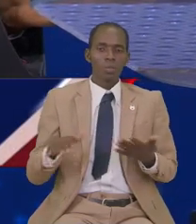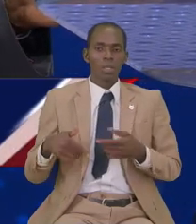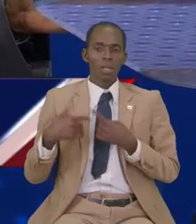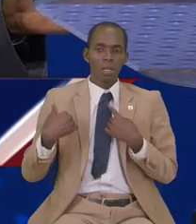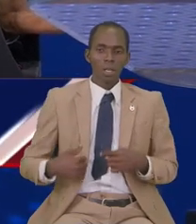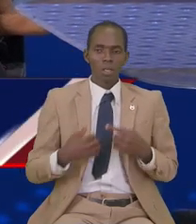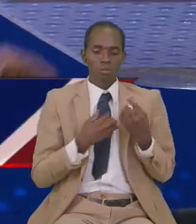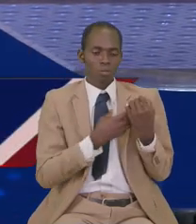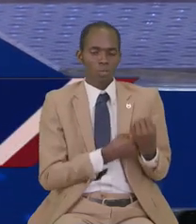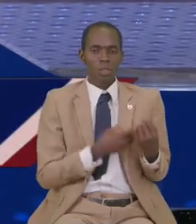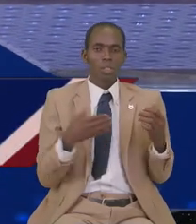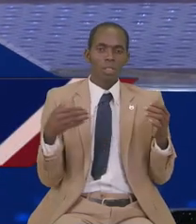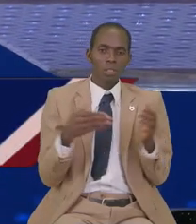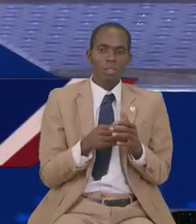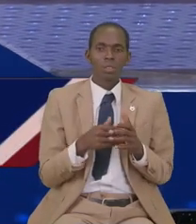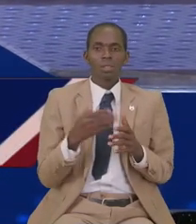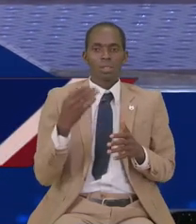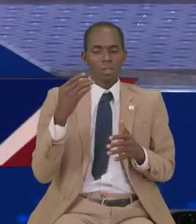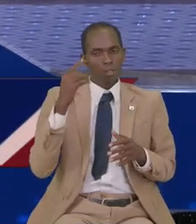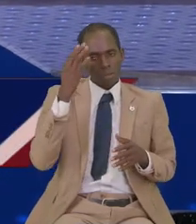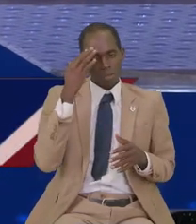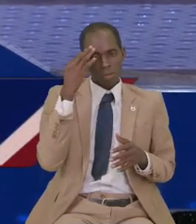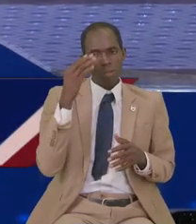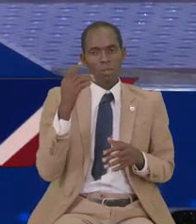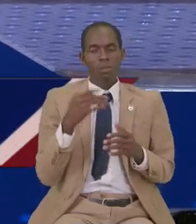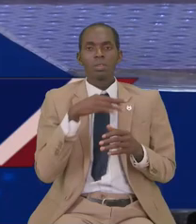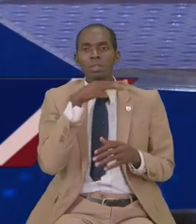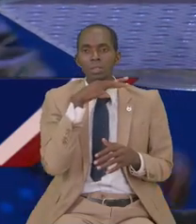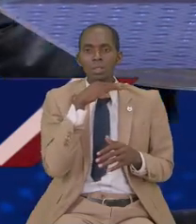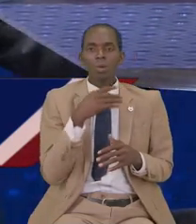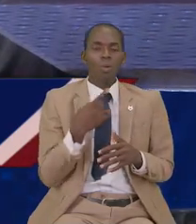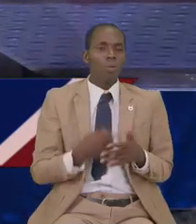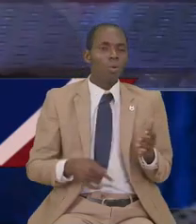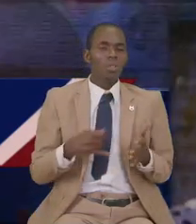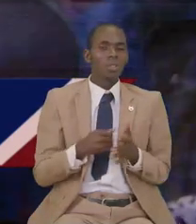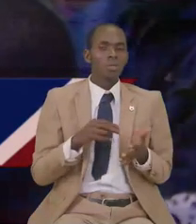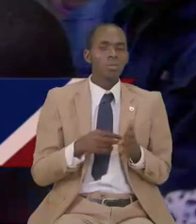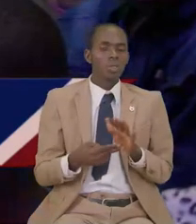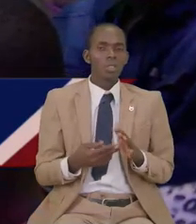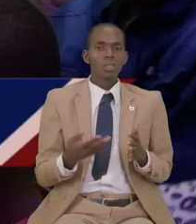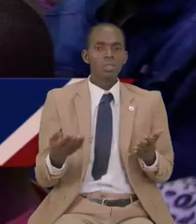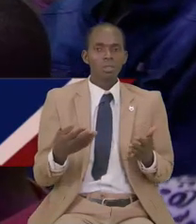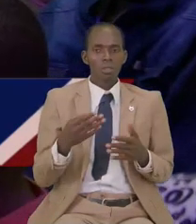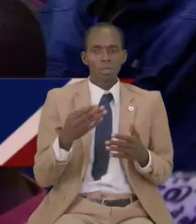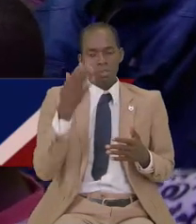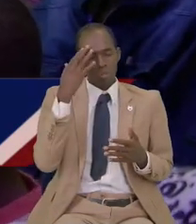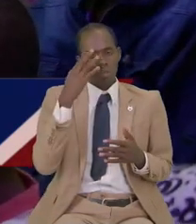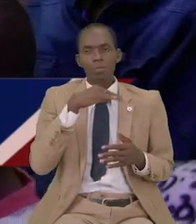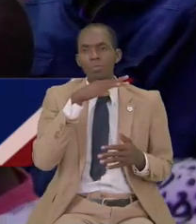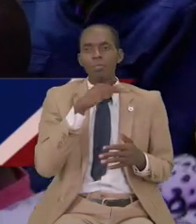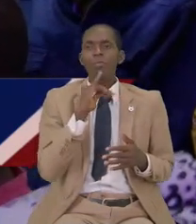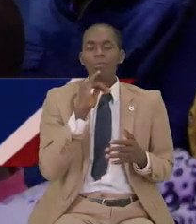courageous against acknowledged defilement. What I mean by acknowledged defilement is already